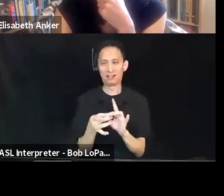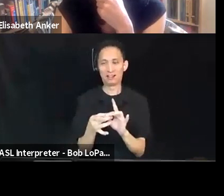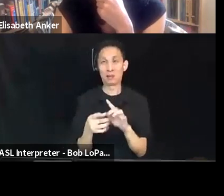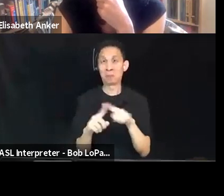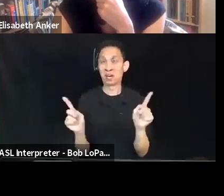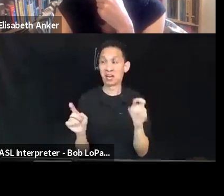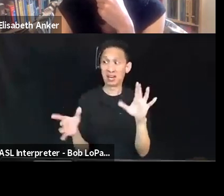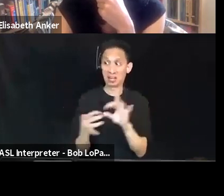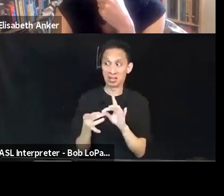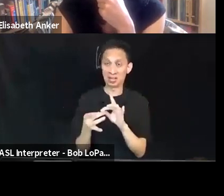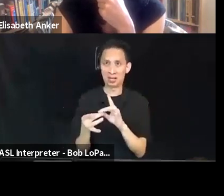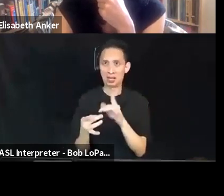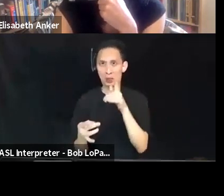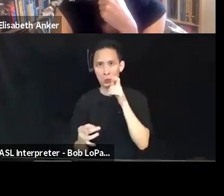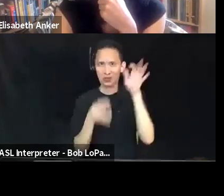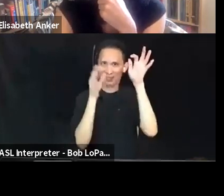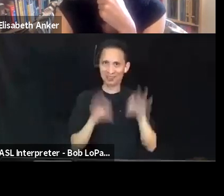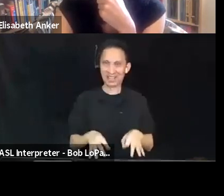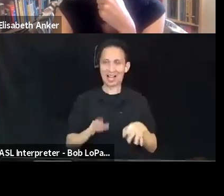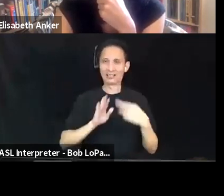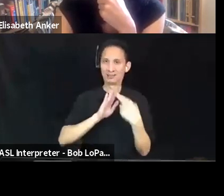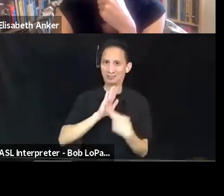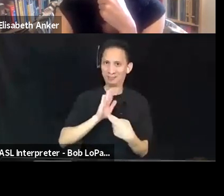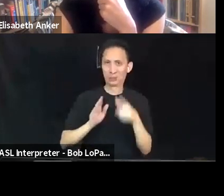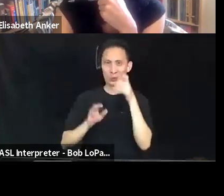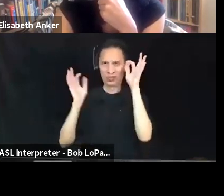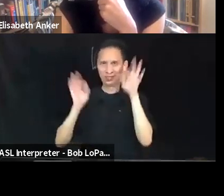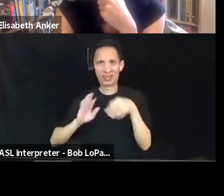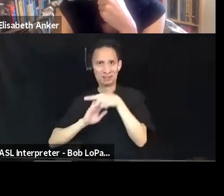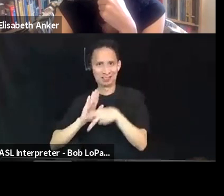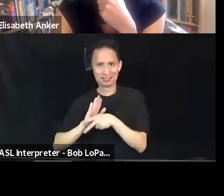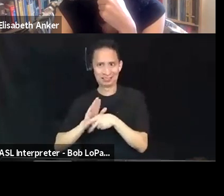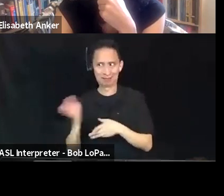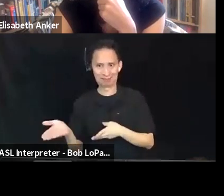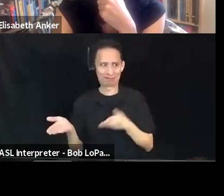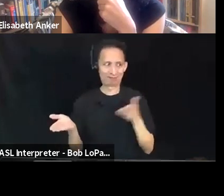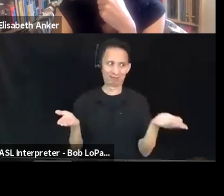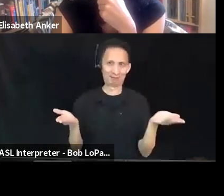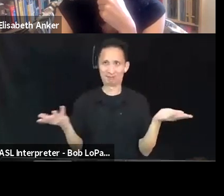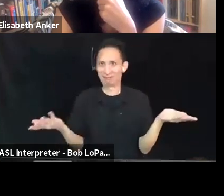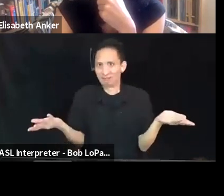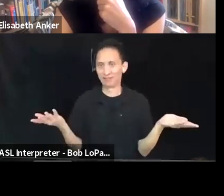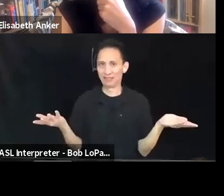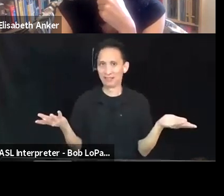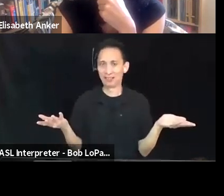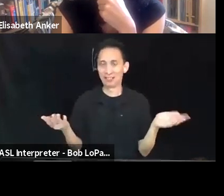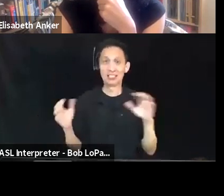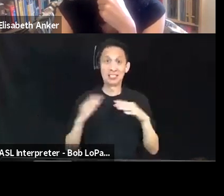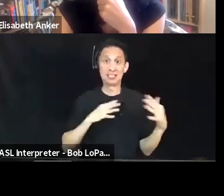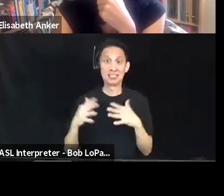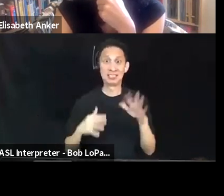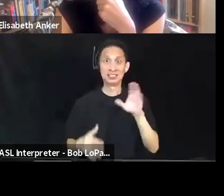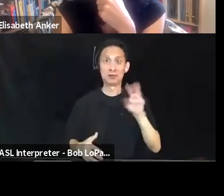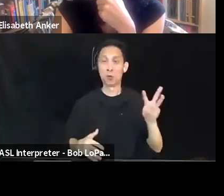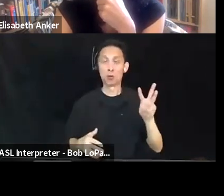whose truth of the reconciliation do we follow through? If we see that a civil war is taking place and a civil war is a battle for the